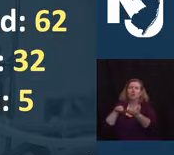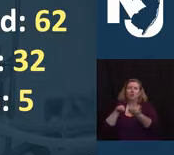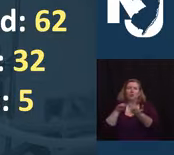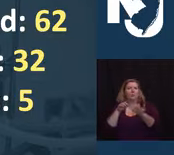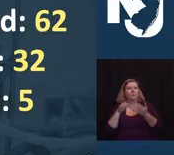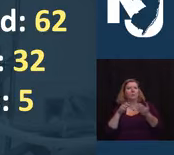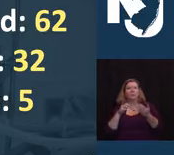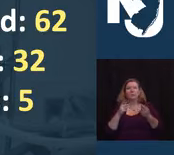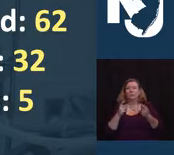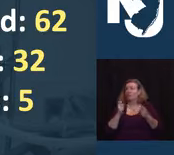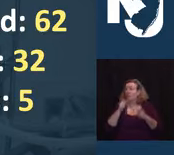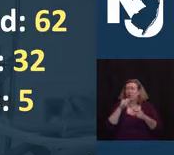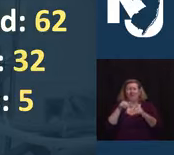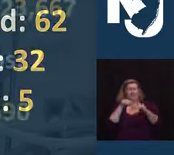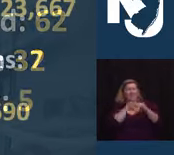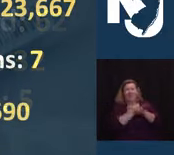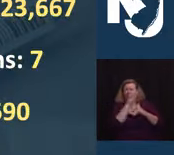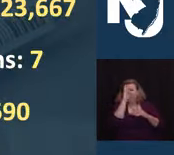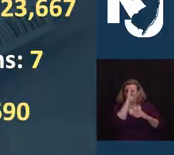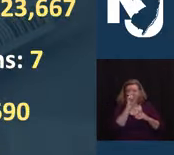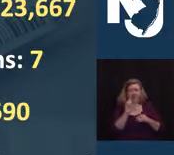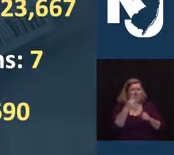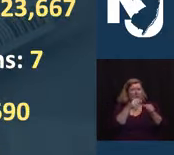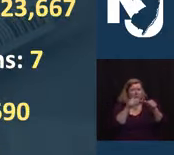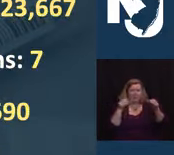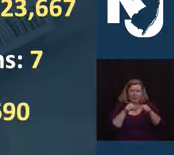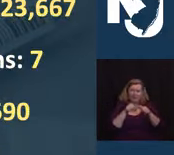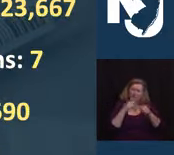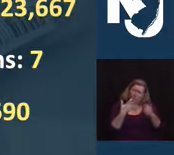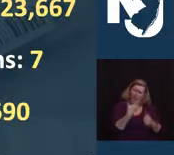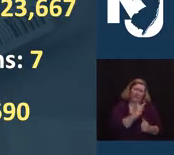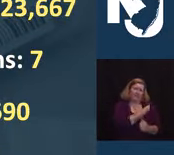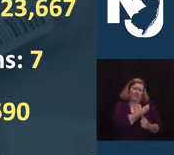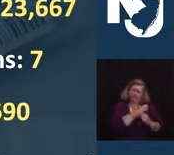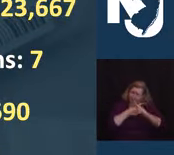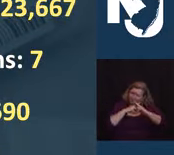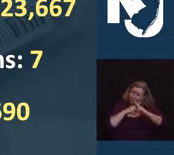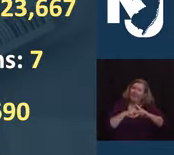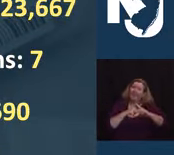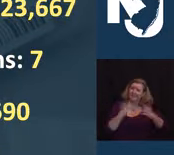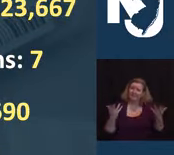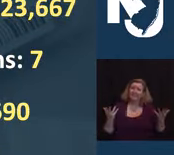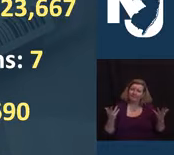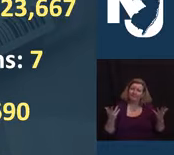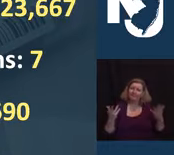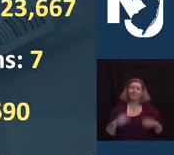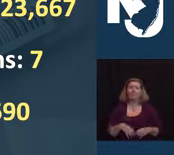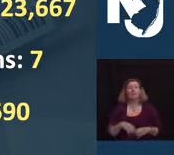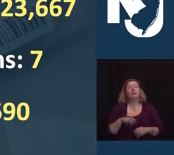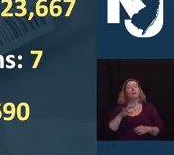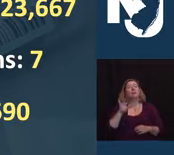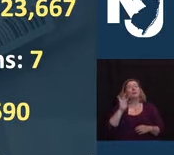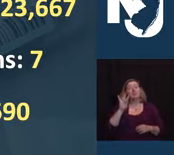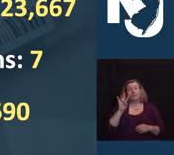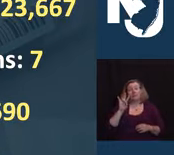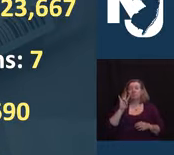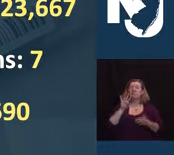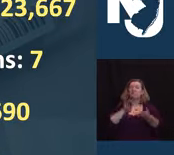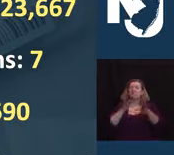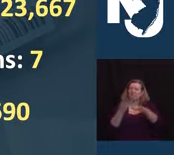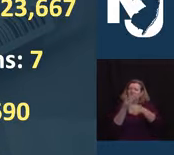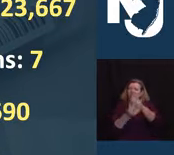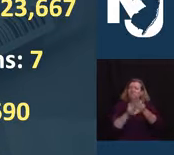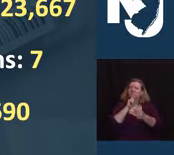vaccination. And even with the heaviest of hearts, the 7 additional confirmed deaths we report today